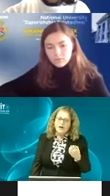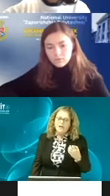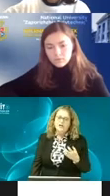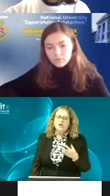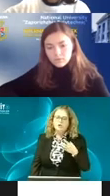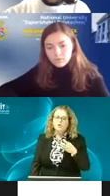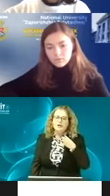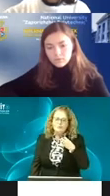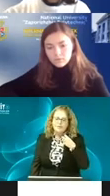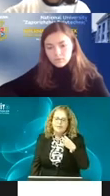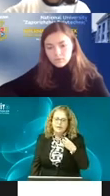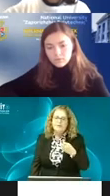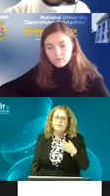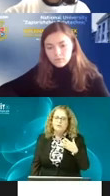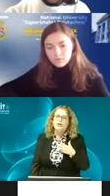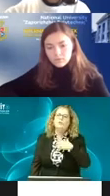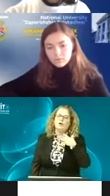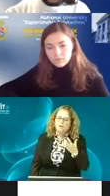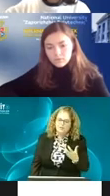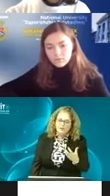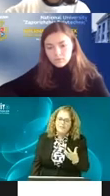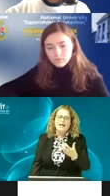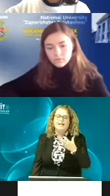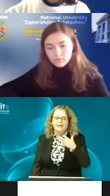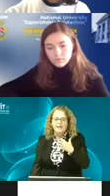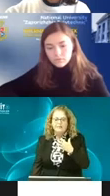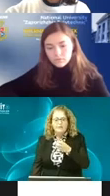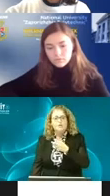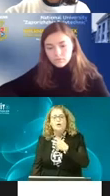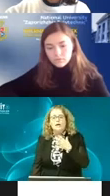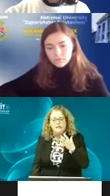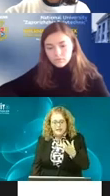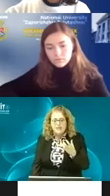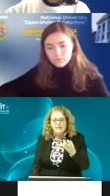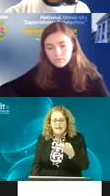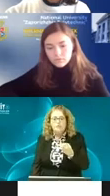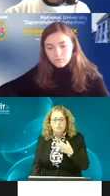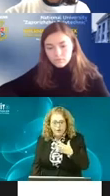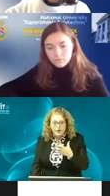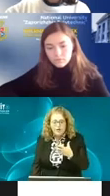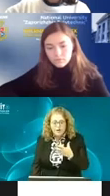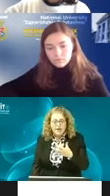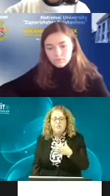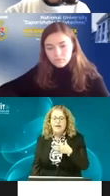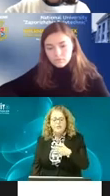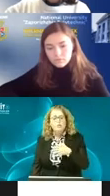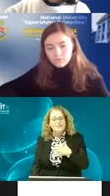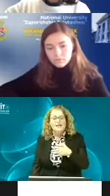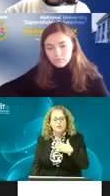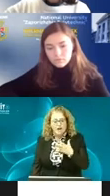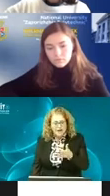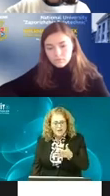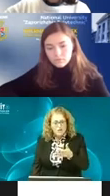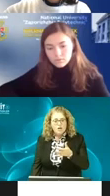very hard to do lip syncing between what is being said and the avatar, so it doesn't sound weird. And that was